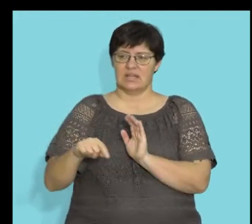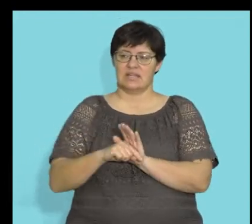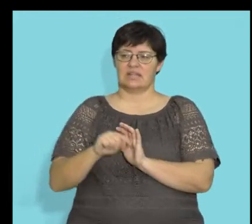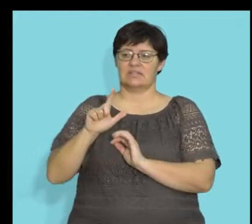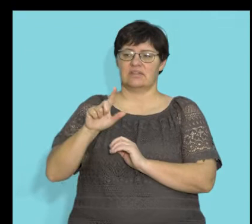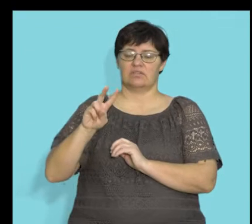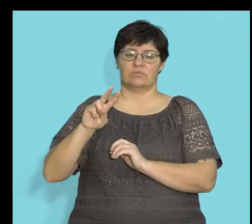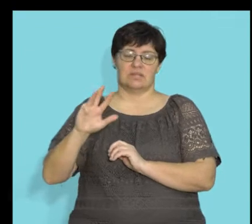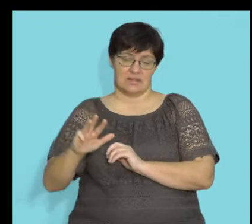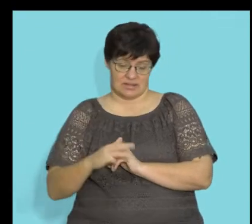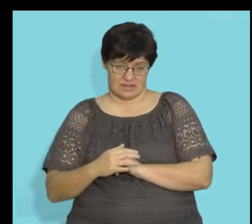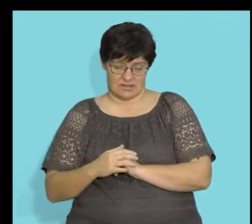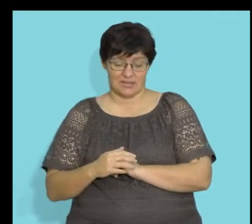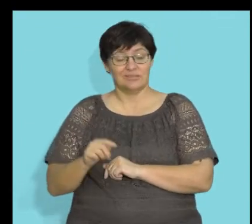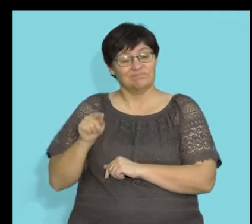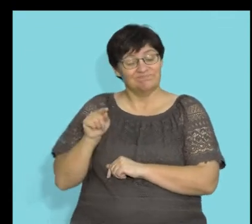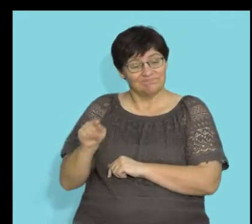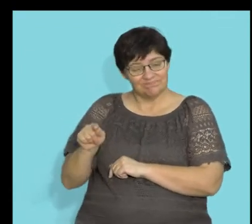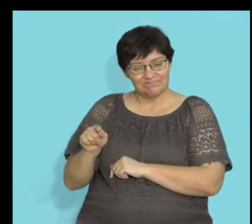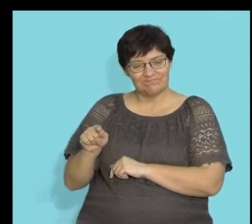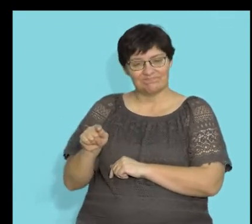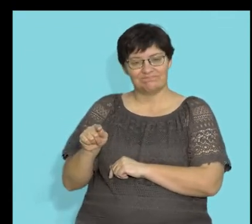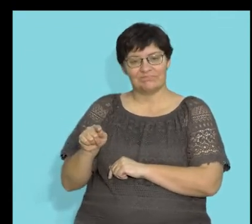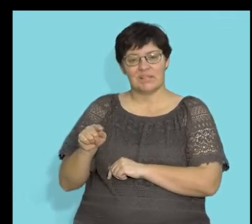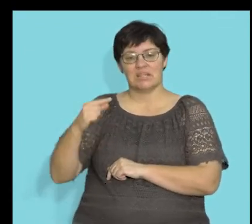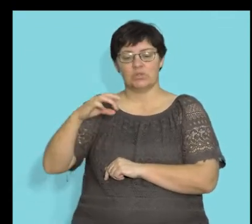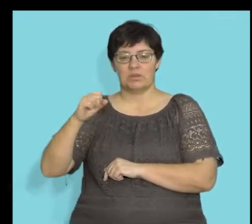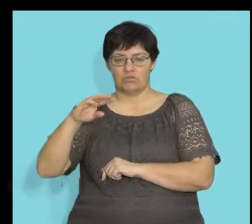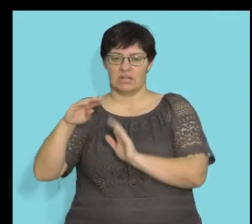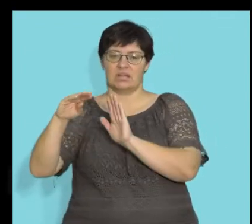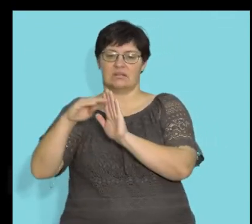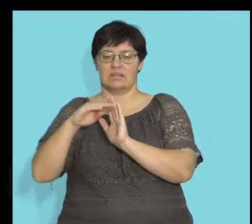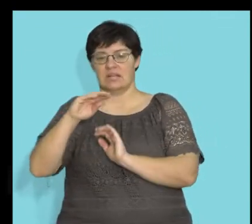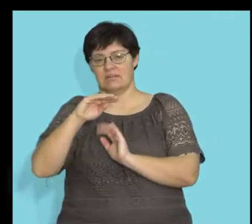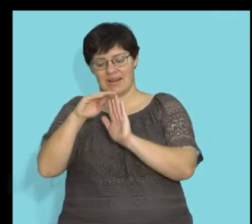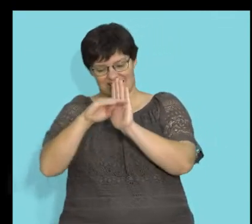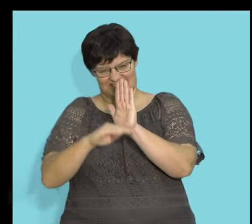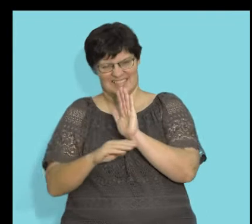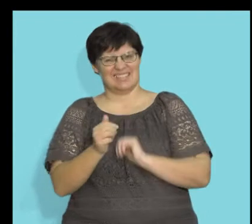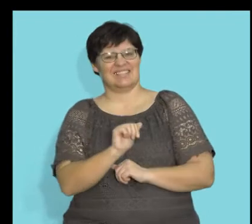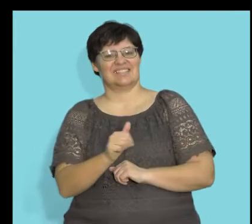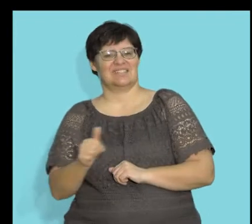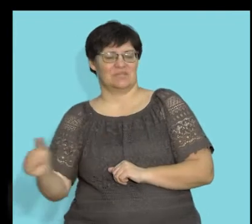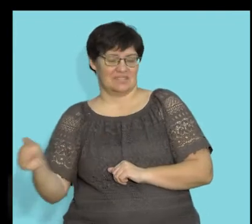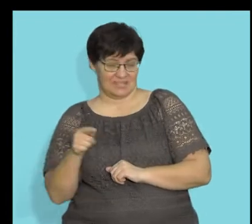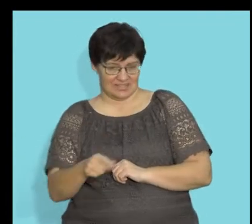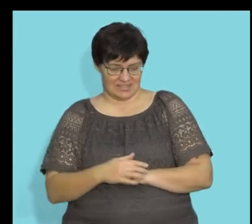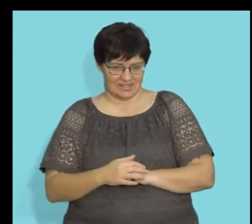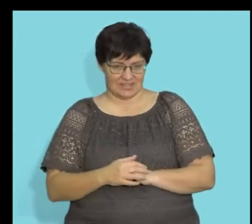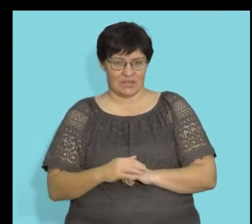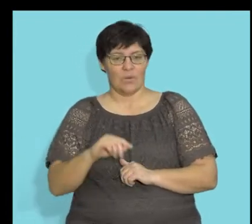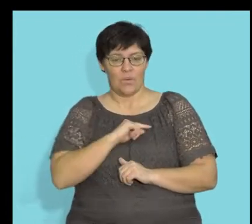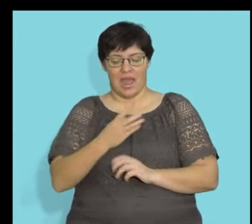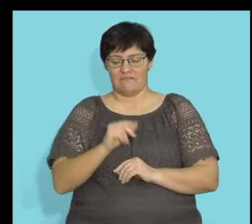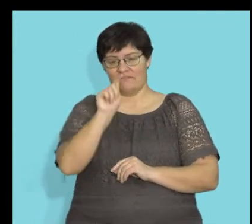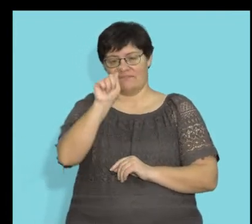negative 729. This is a geometric sequence. Why is it a